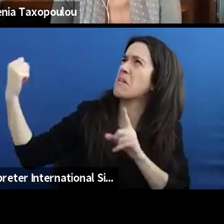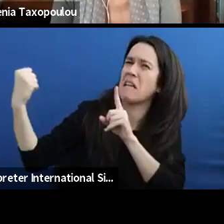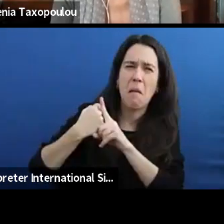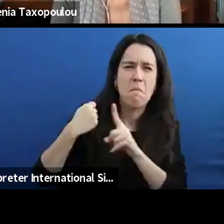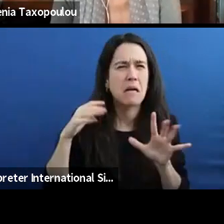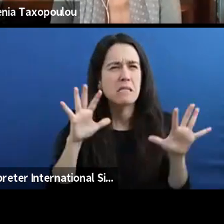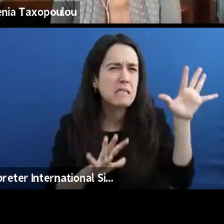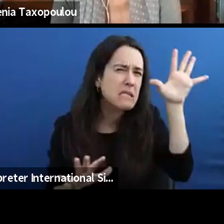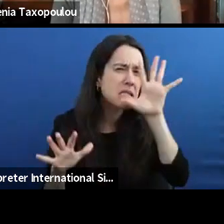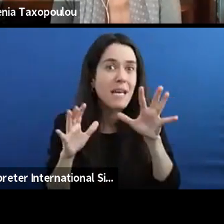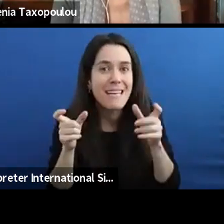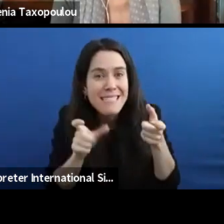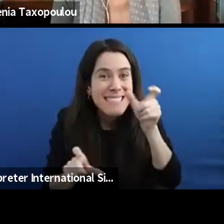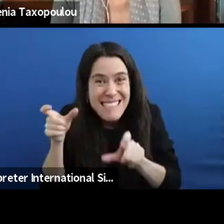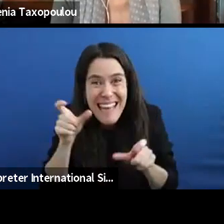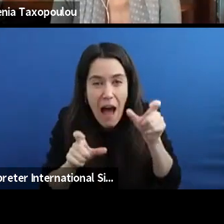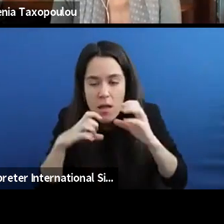really